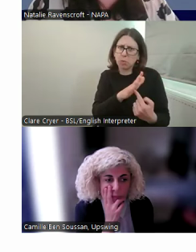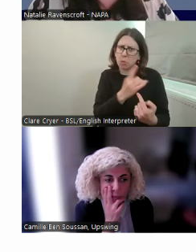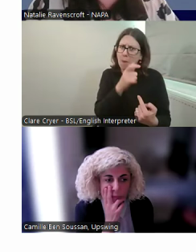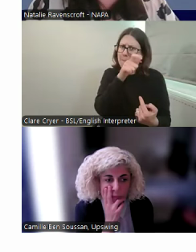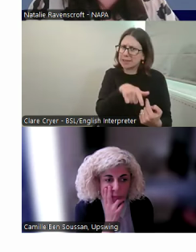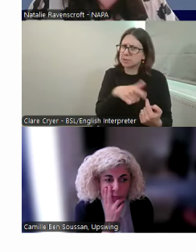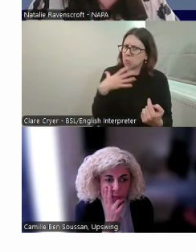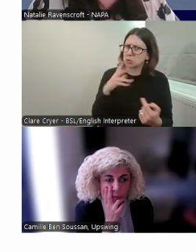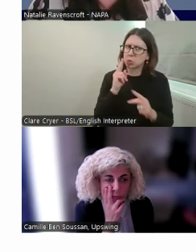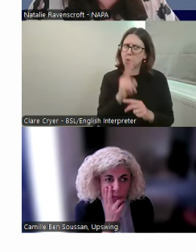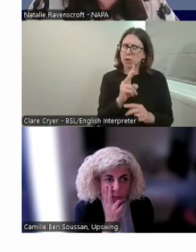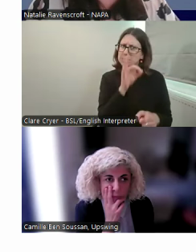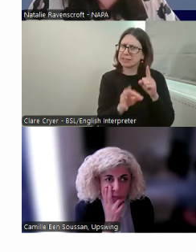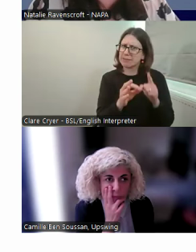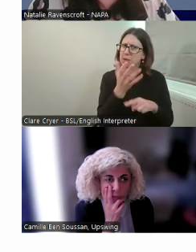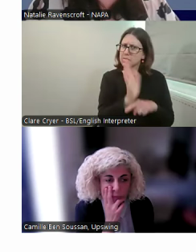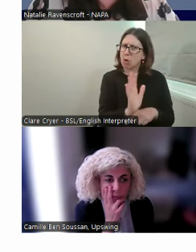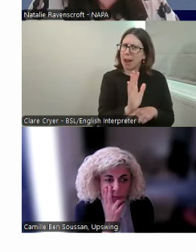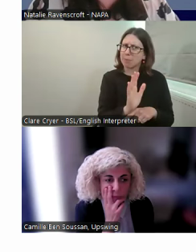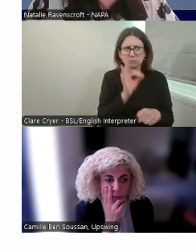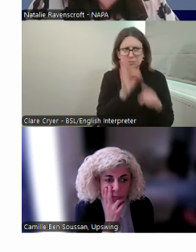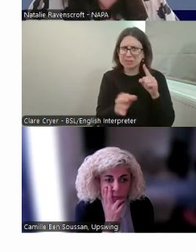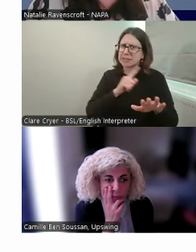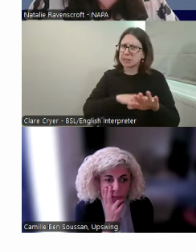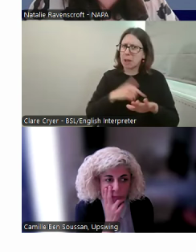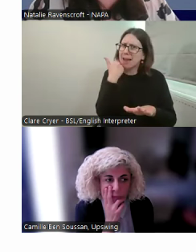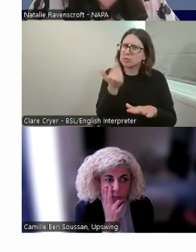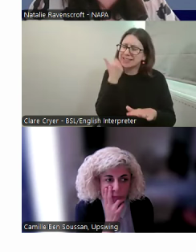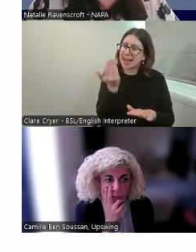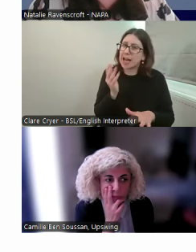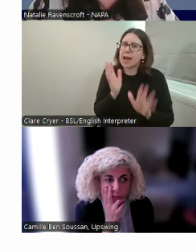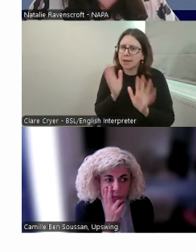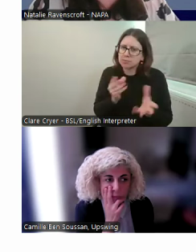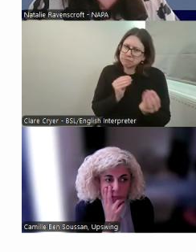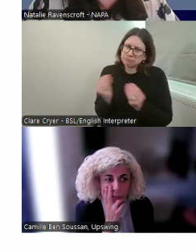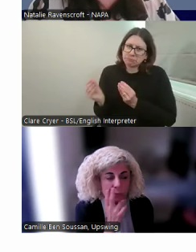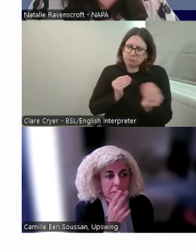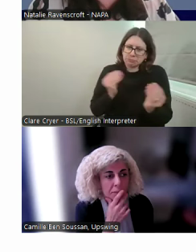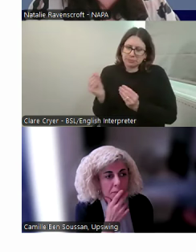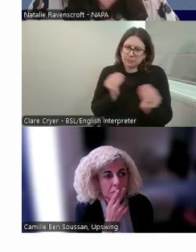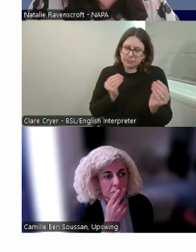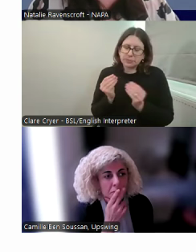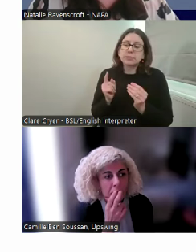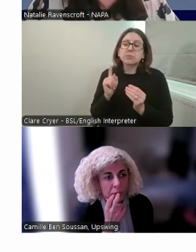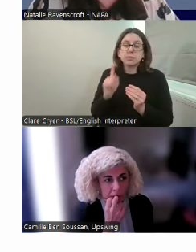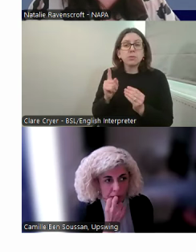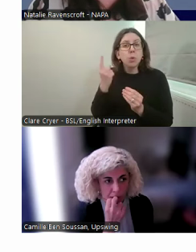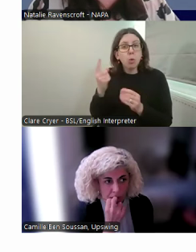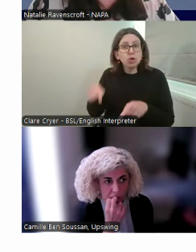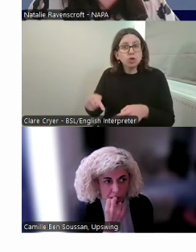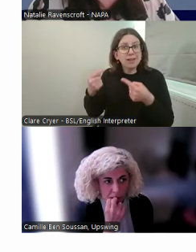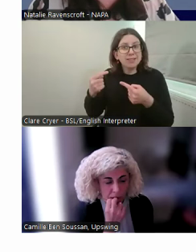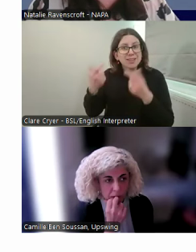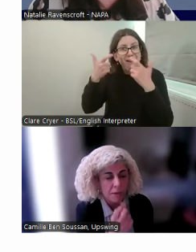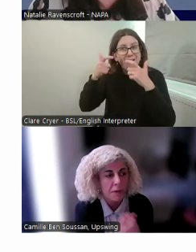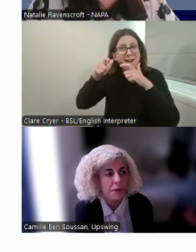certain programme at a time of day, for example. So one of the challenges that came up with artist residencies was that some of